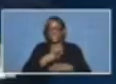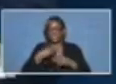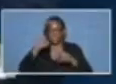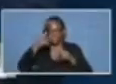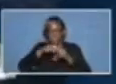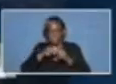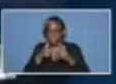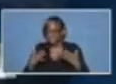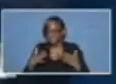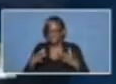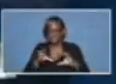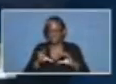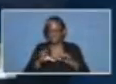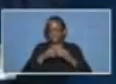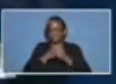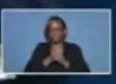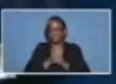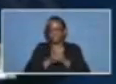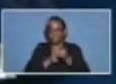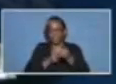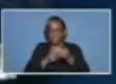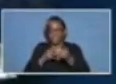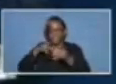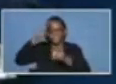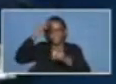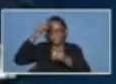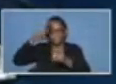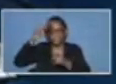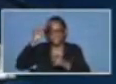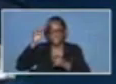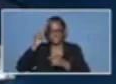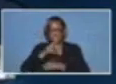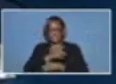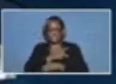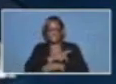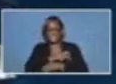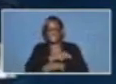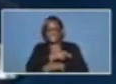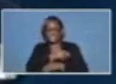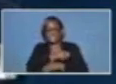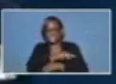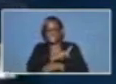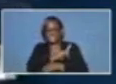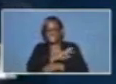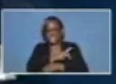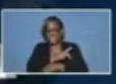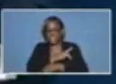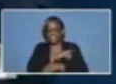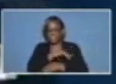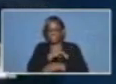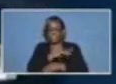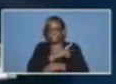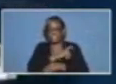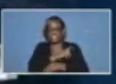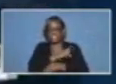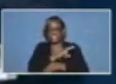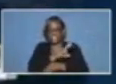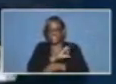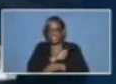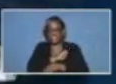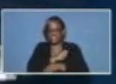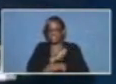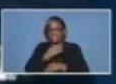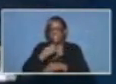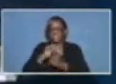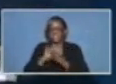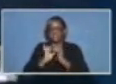mind. Now, Prime Minister of the Bahamas, the Honorable Philip Davis, has led the charge in calling for sustainable action in